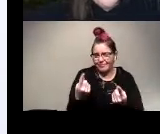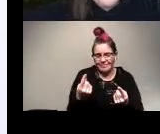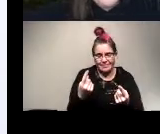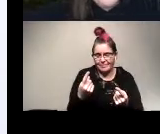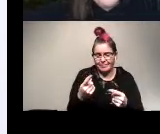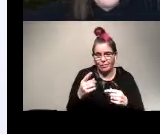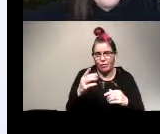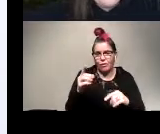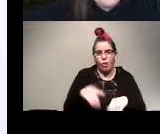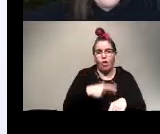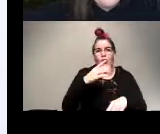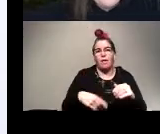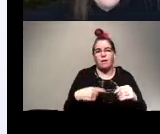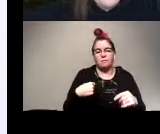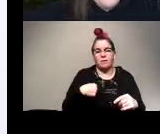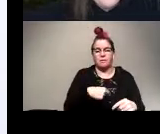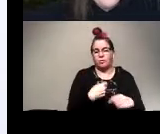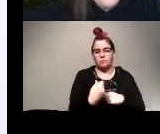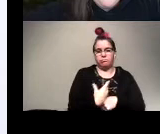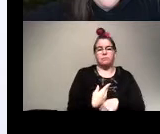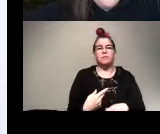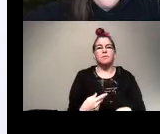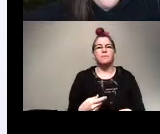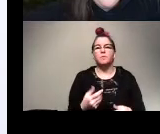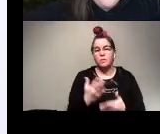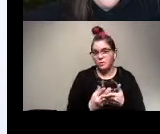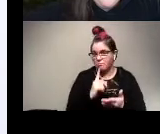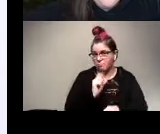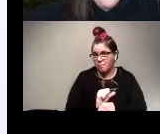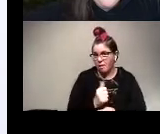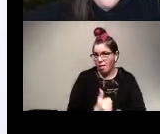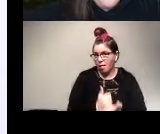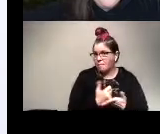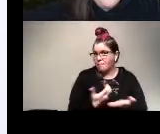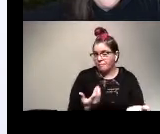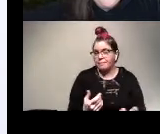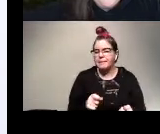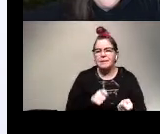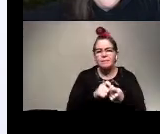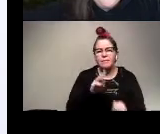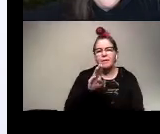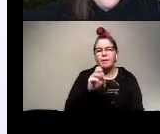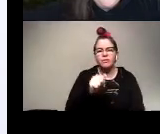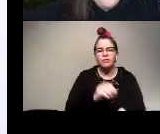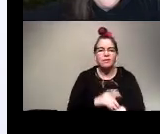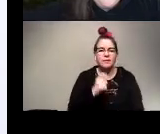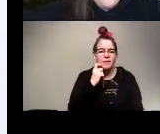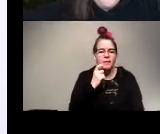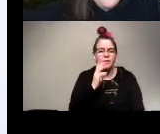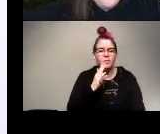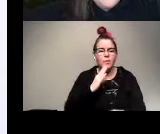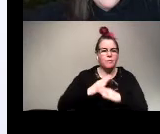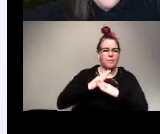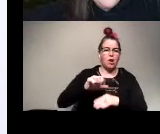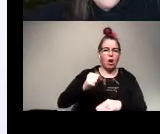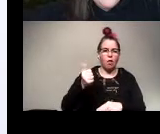have, but some of them actually are helpful. Certain bacteria on your skin prevent other bacteria